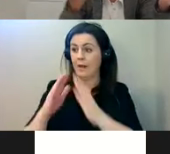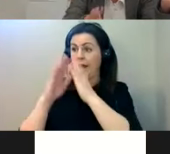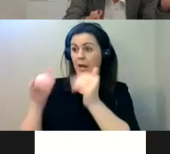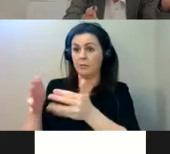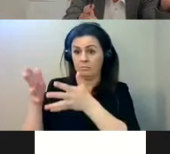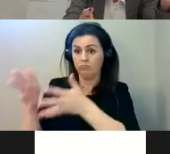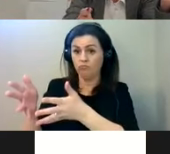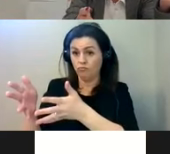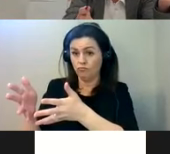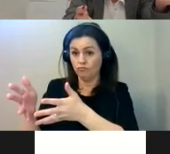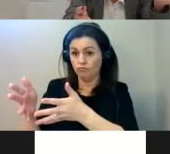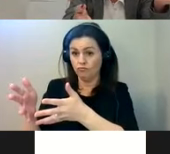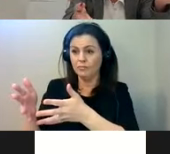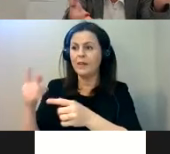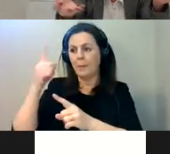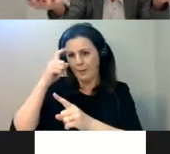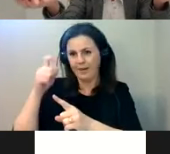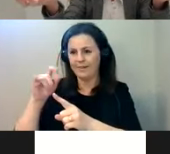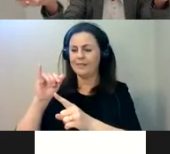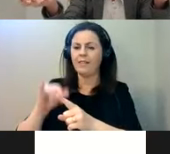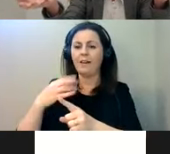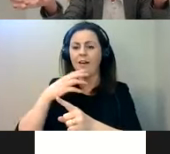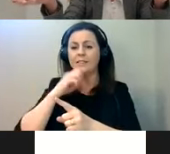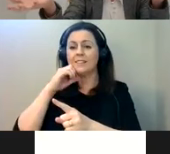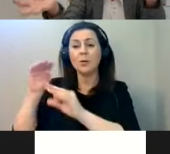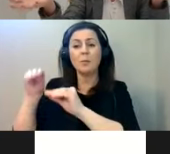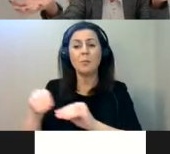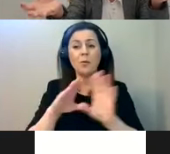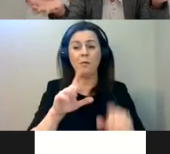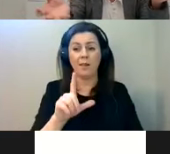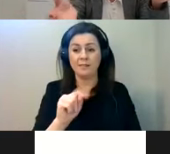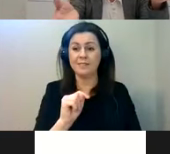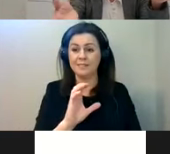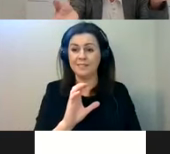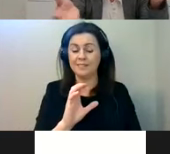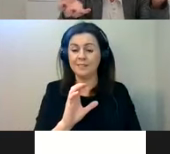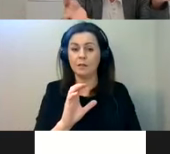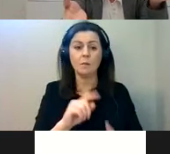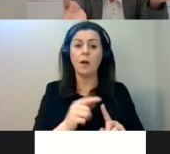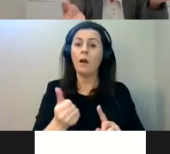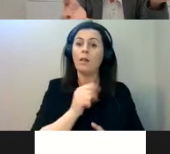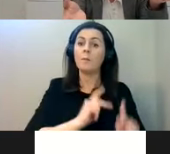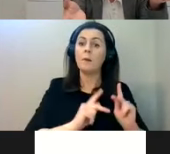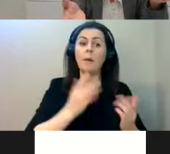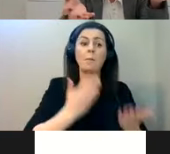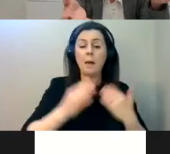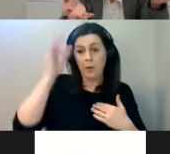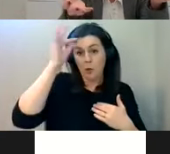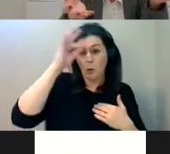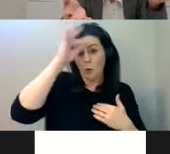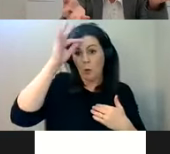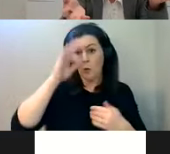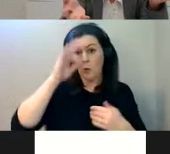because somebody's gone into a long-term care facility, what another might not know is that the will of the person